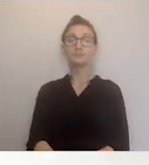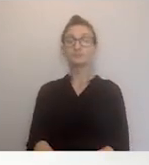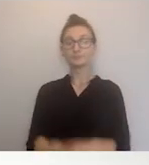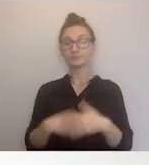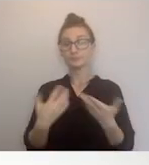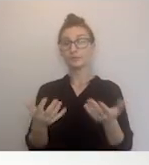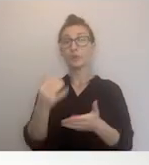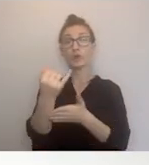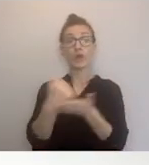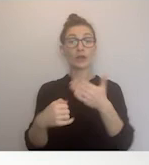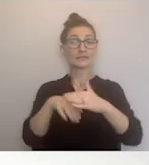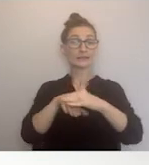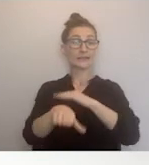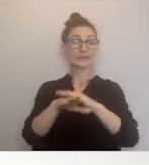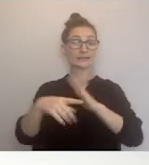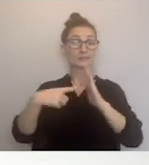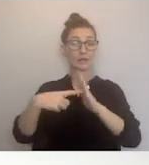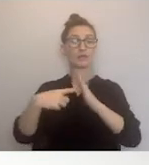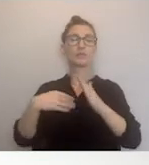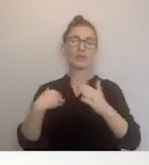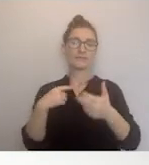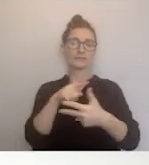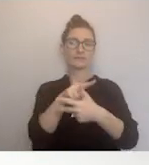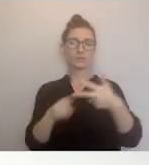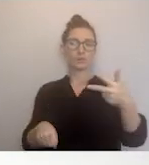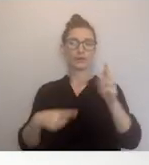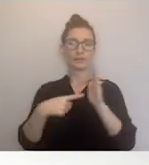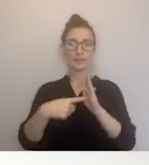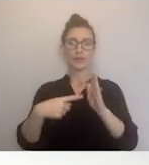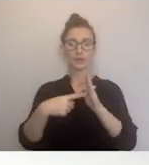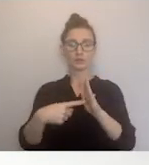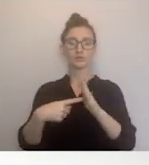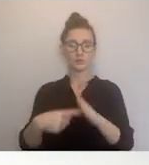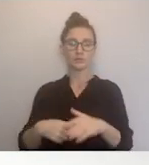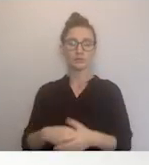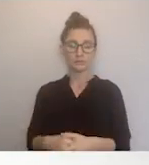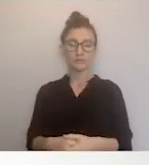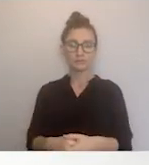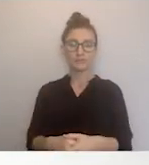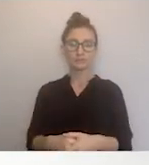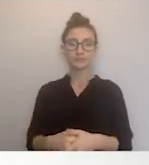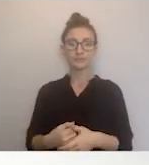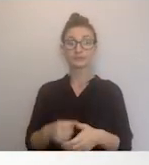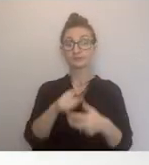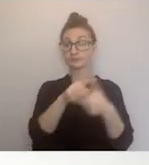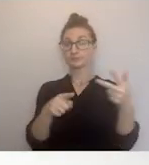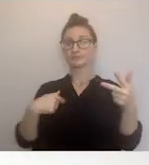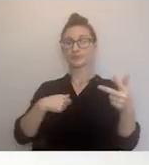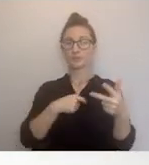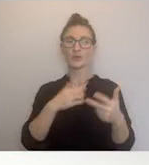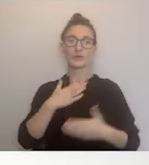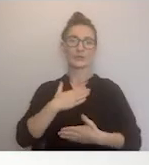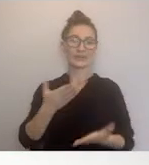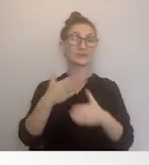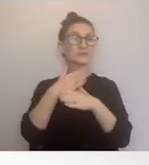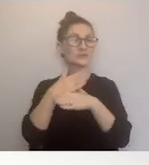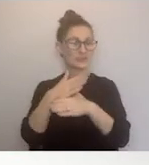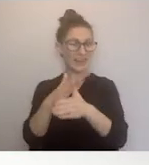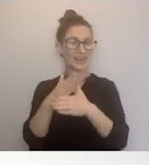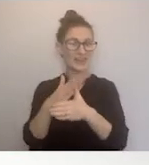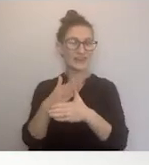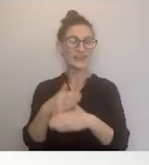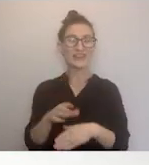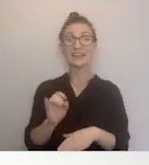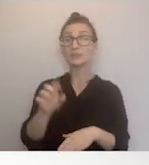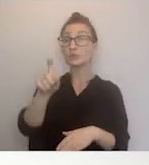today. So our arts access, we have 3 main models that we use and we replicate out in the community, and that we are willing to